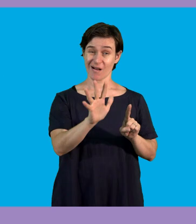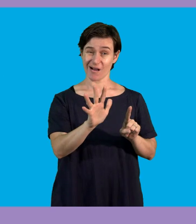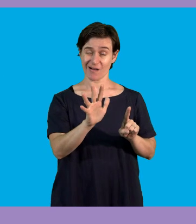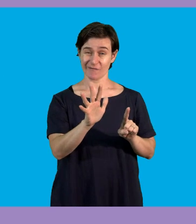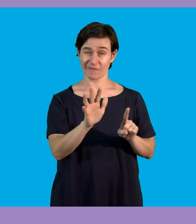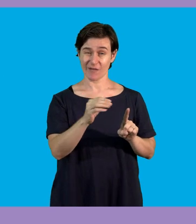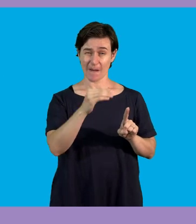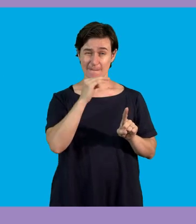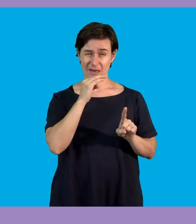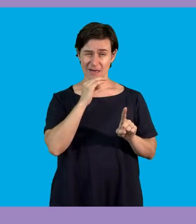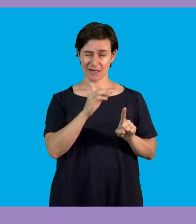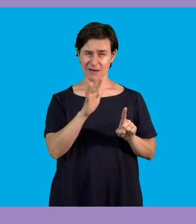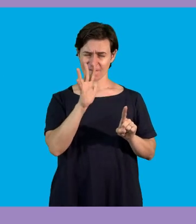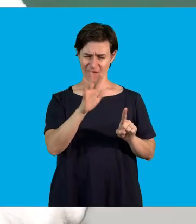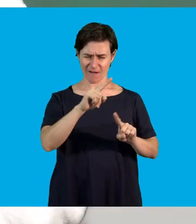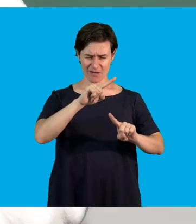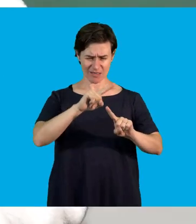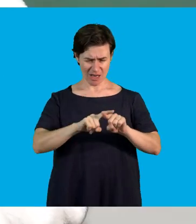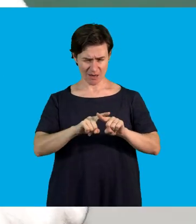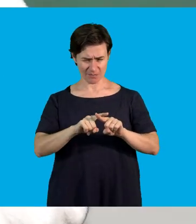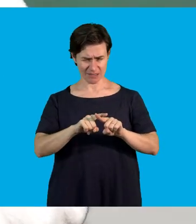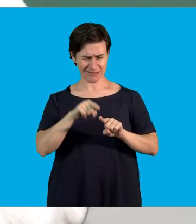number that when multiplied by 5,